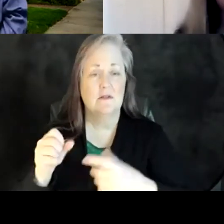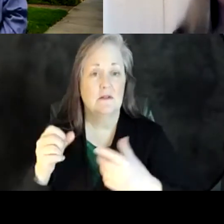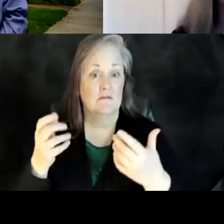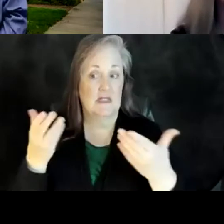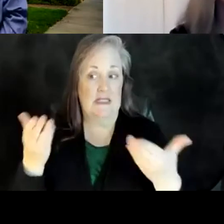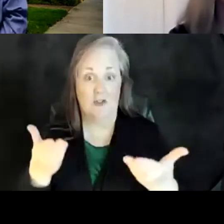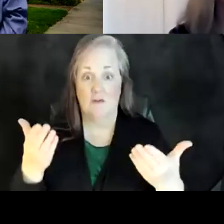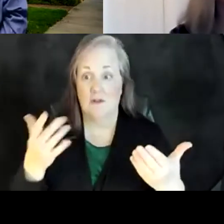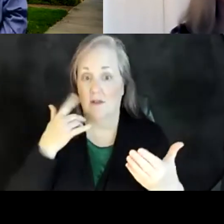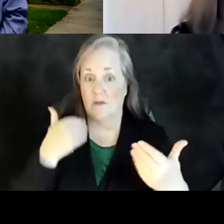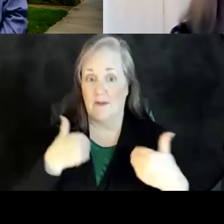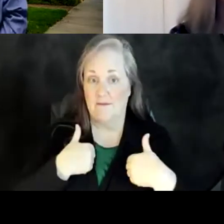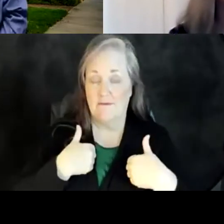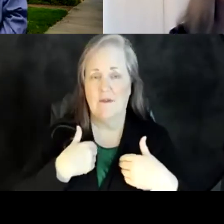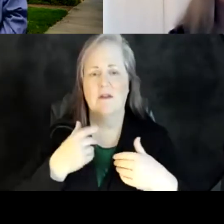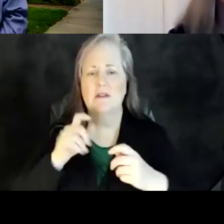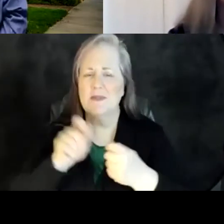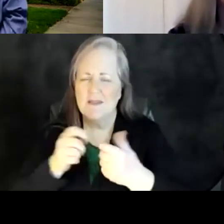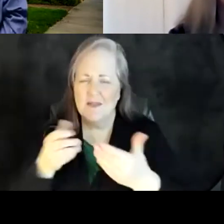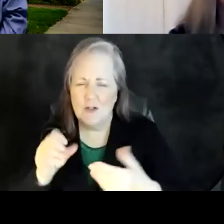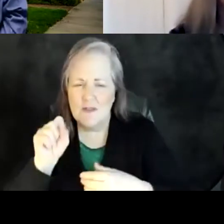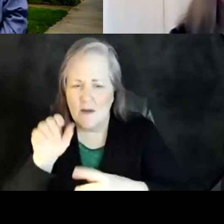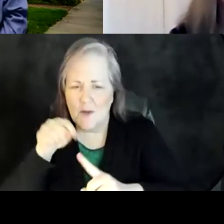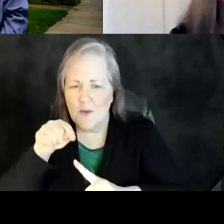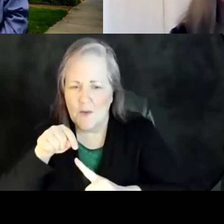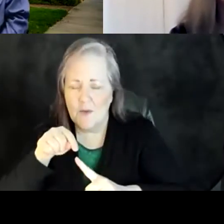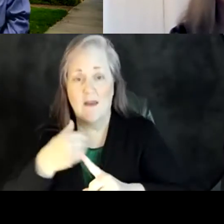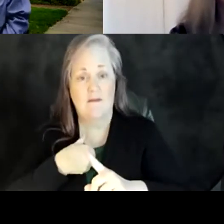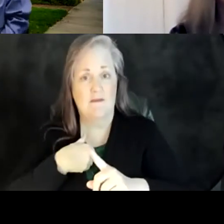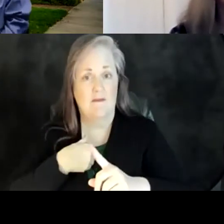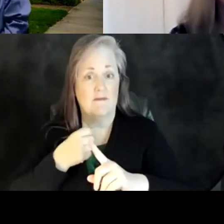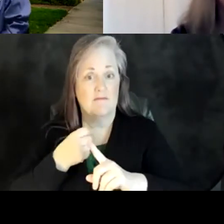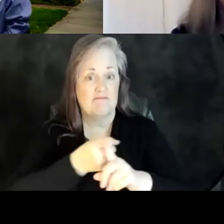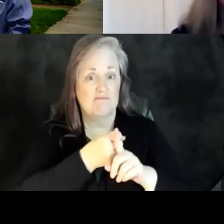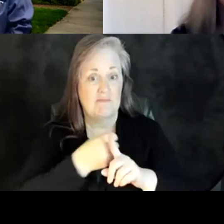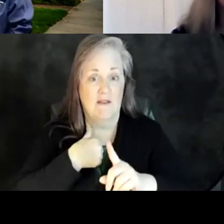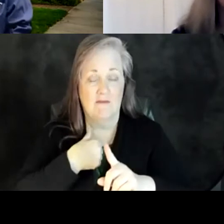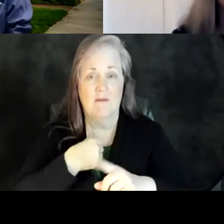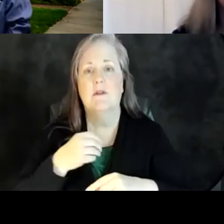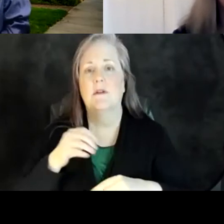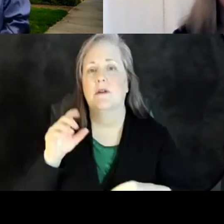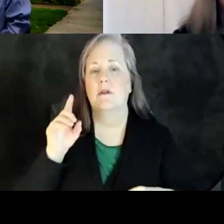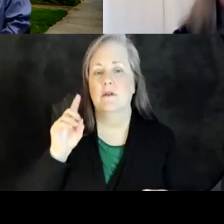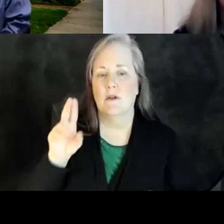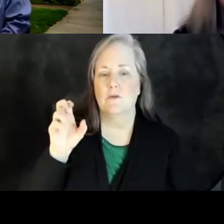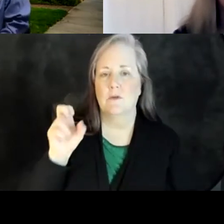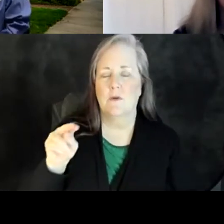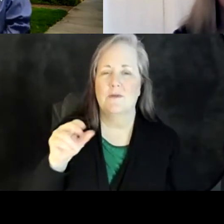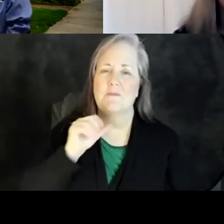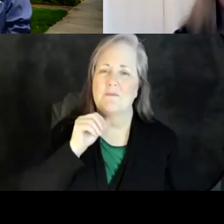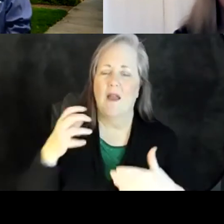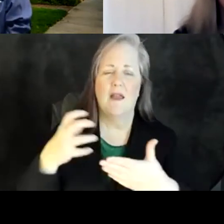in California and specifically here in Sacramento? Yeah, so I haven't